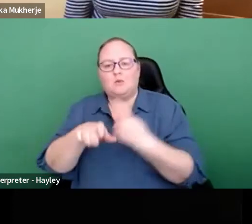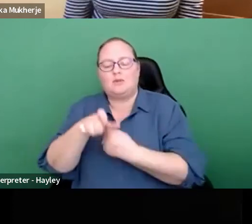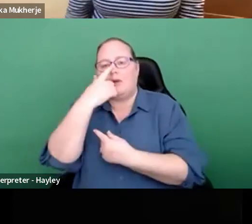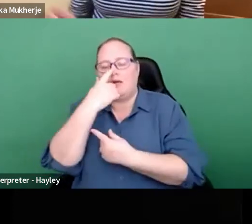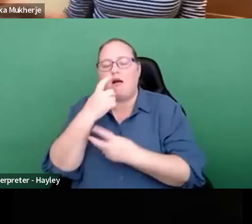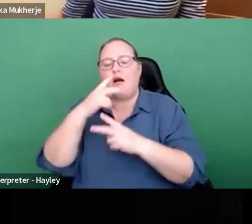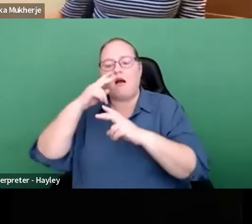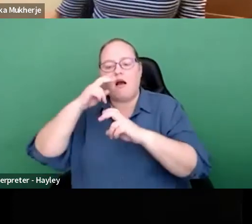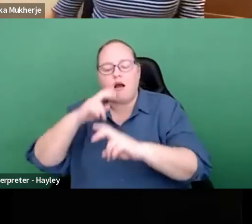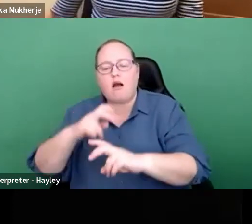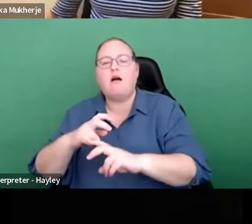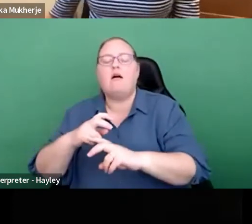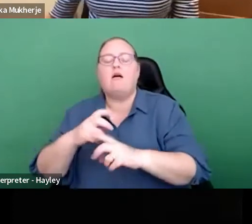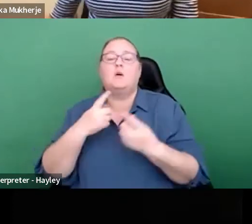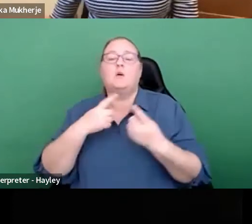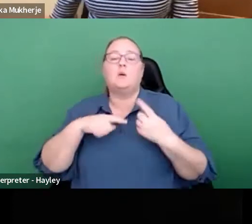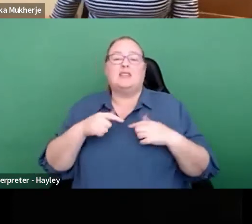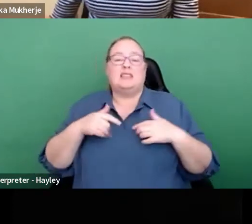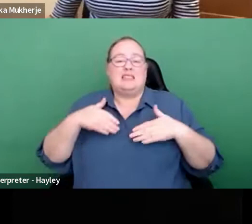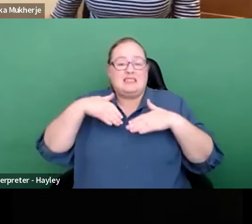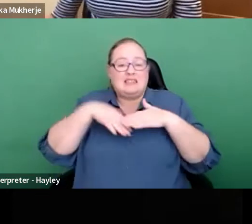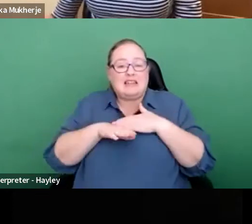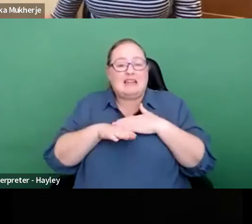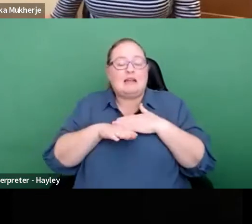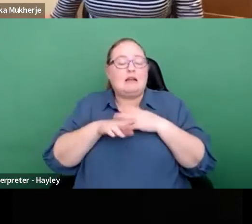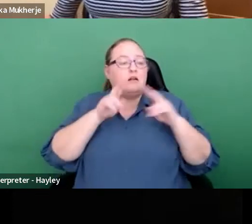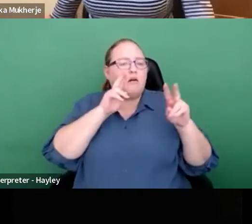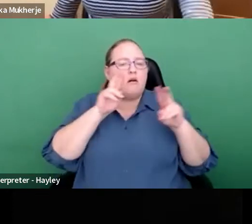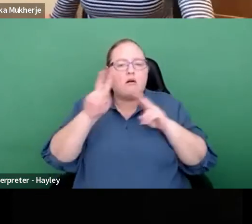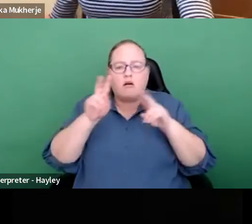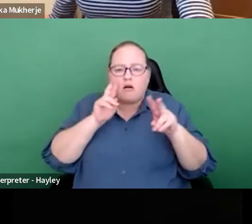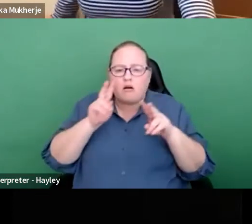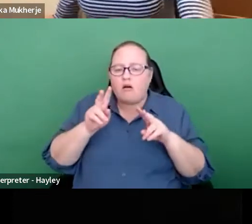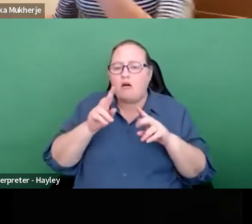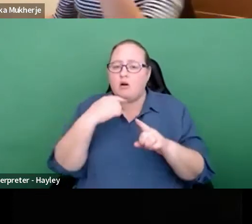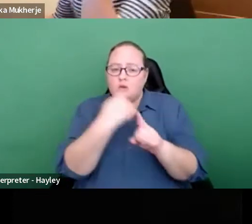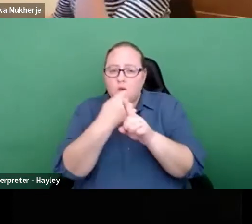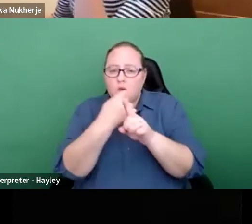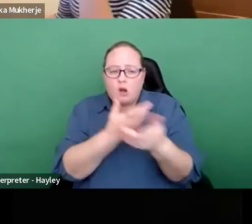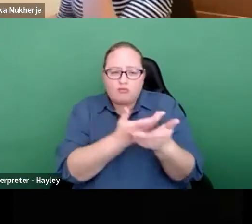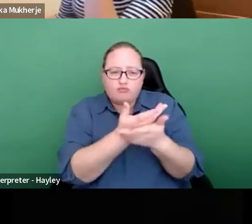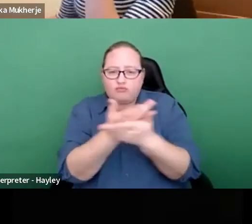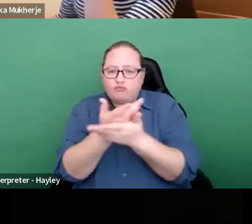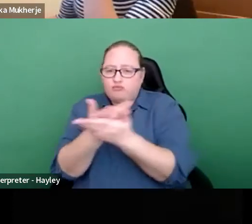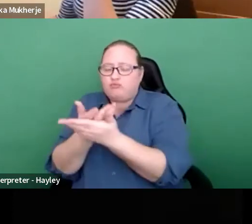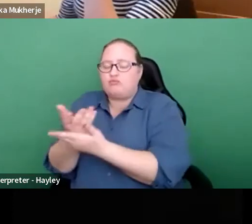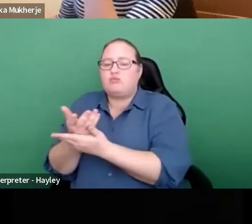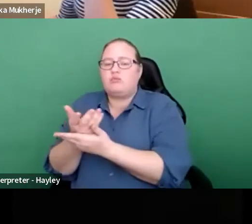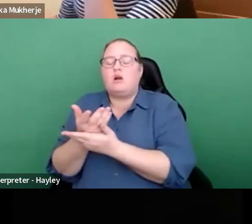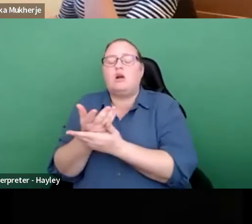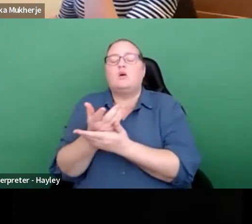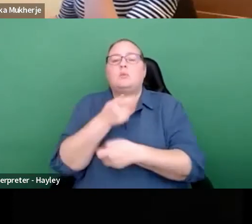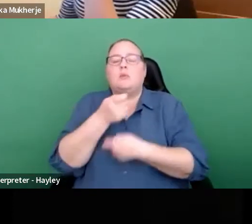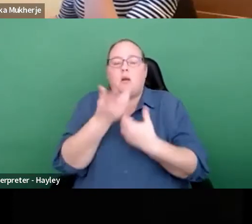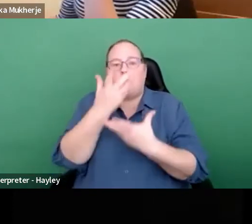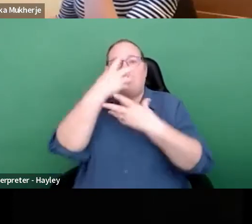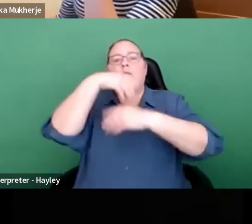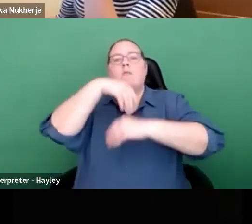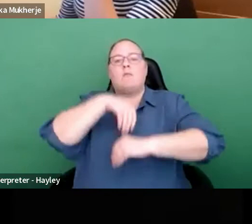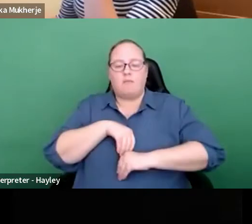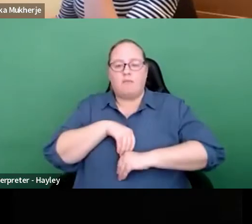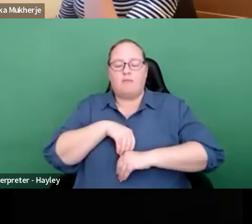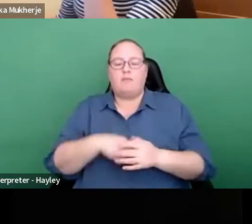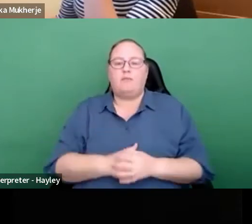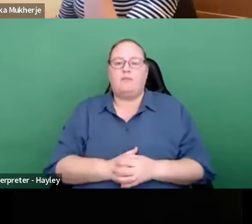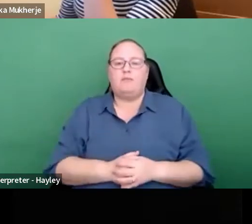with and work with and observe and talk to people we want to understand. Without this deep understanding, we